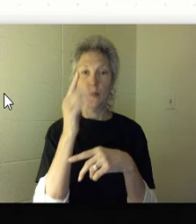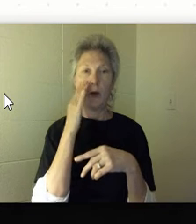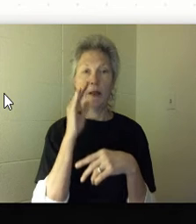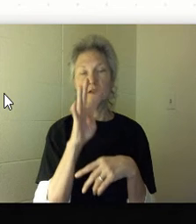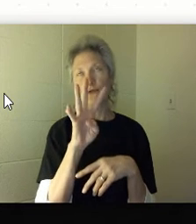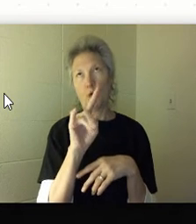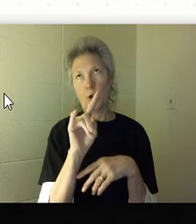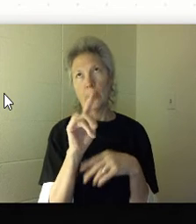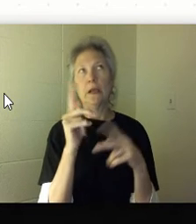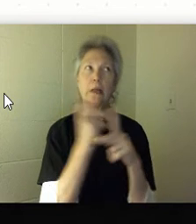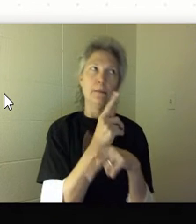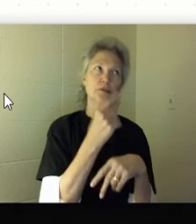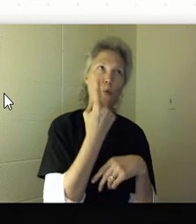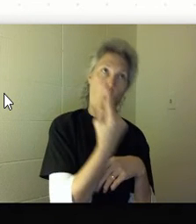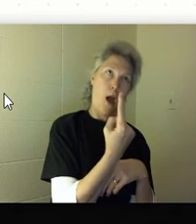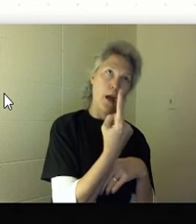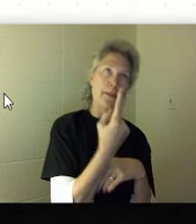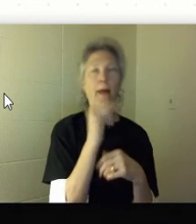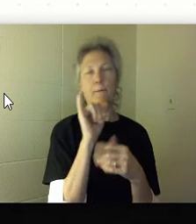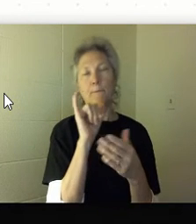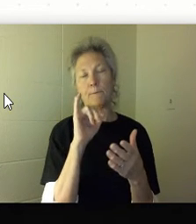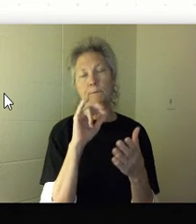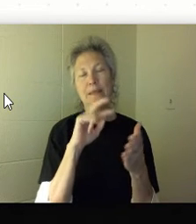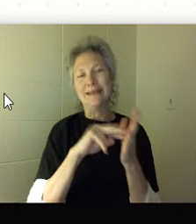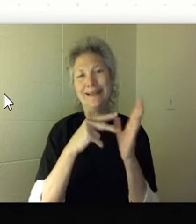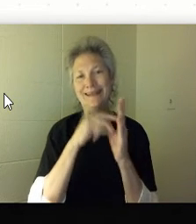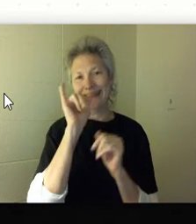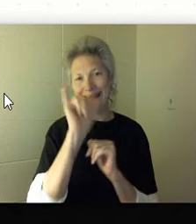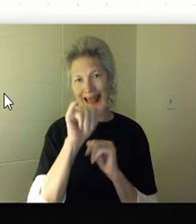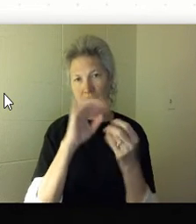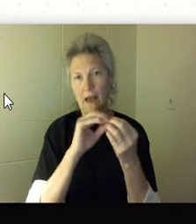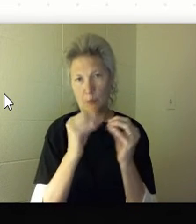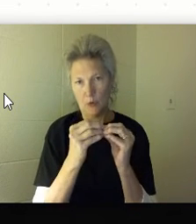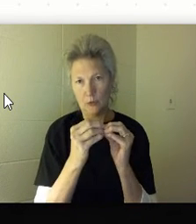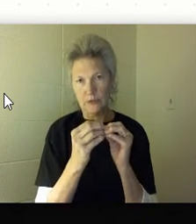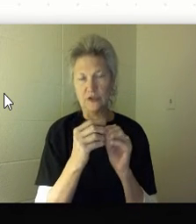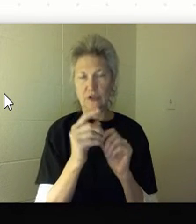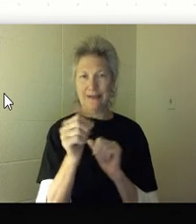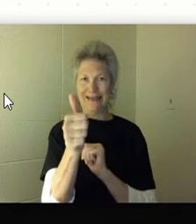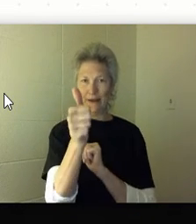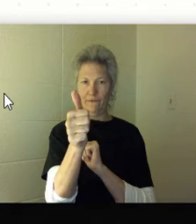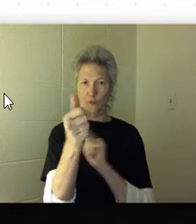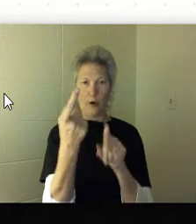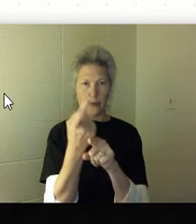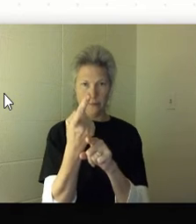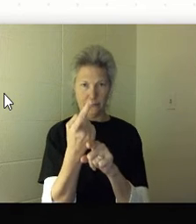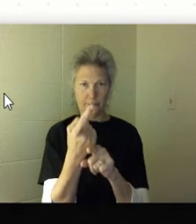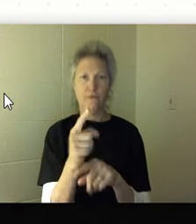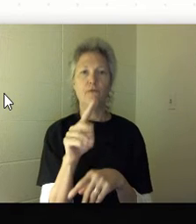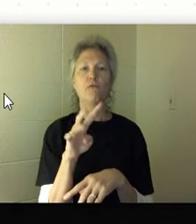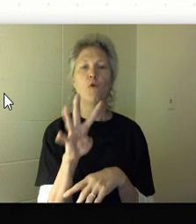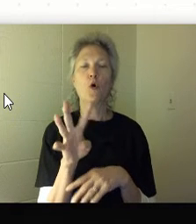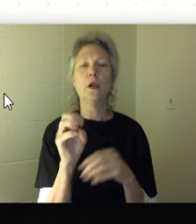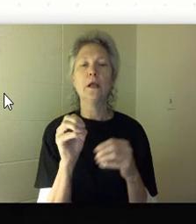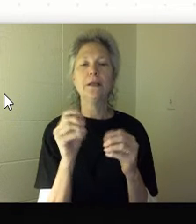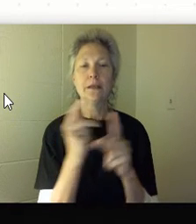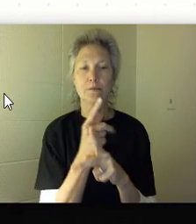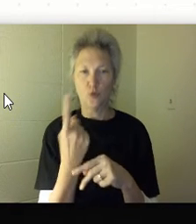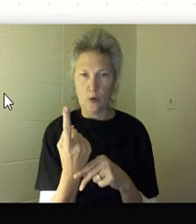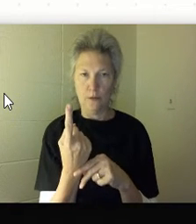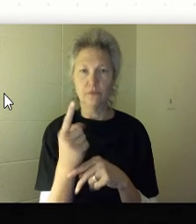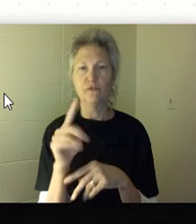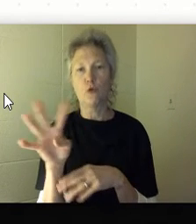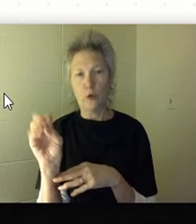multiply a number by 1, it means you have just one group of that number. So it's its own number, it's itself, right? And I'm going